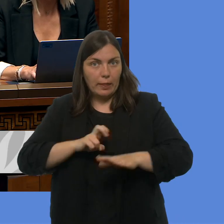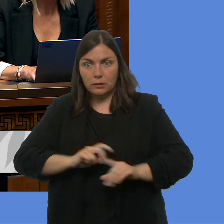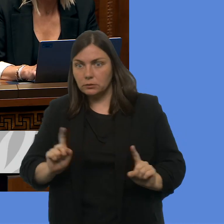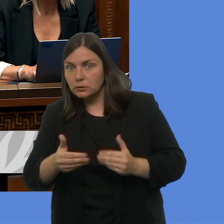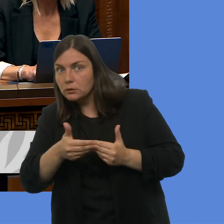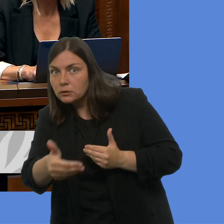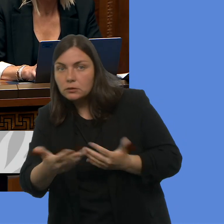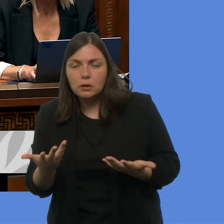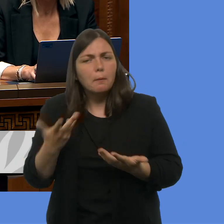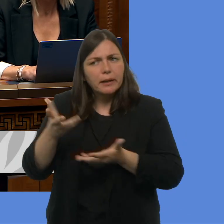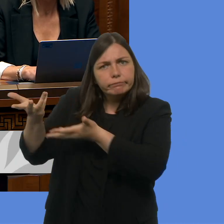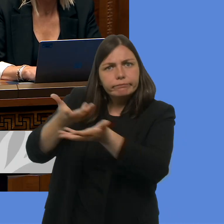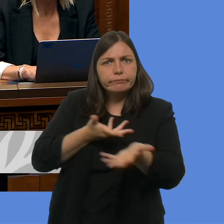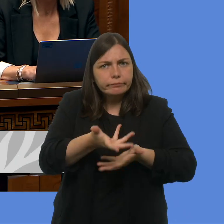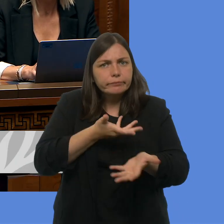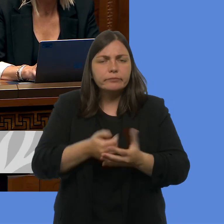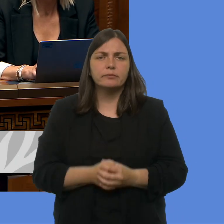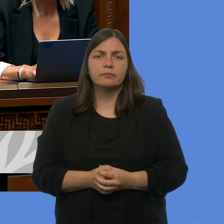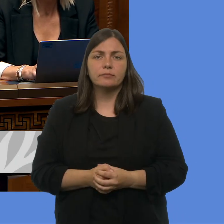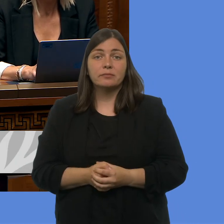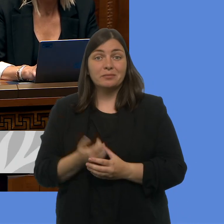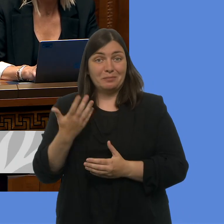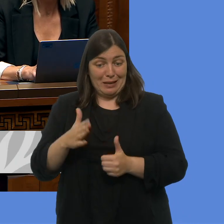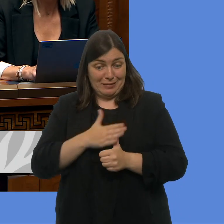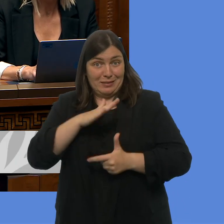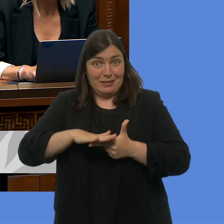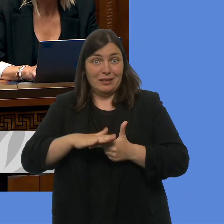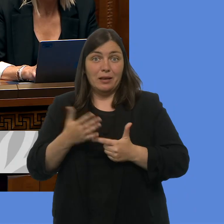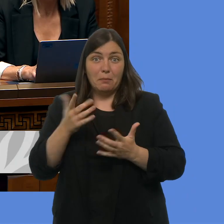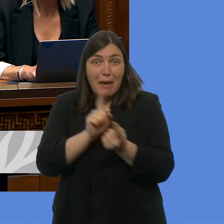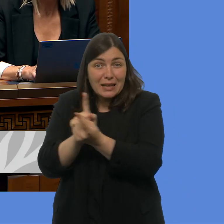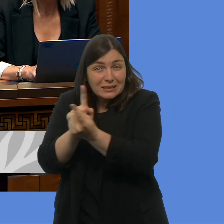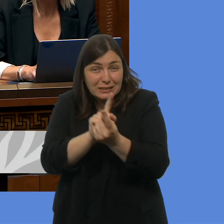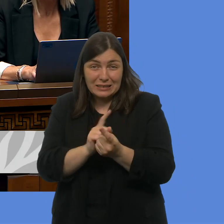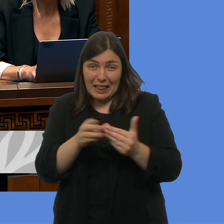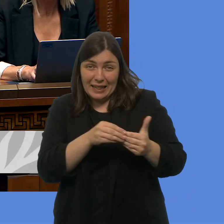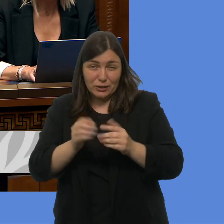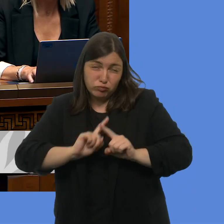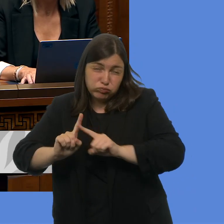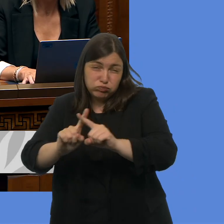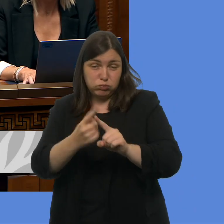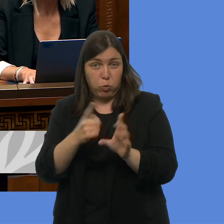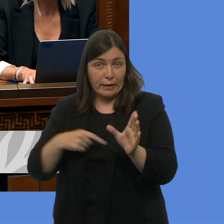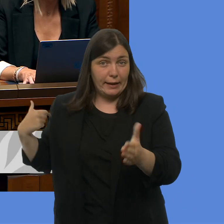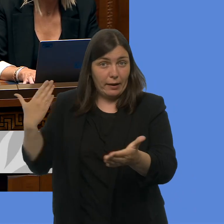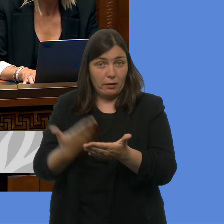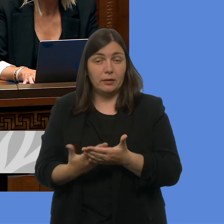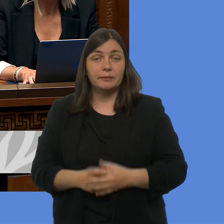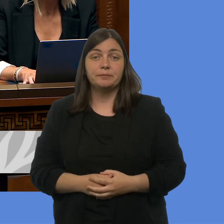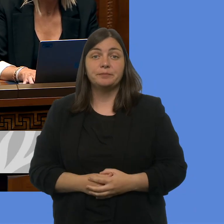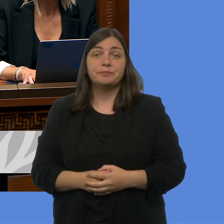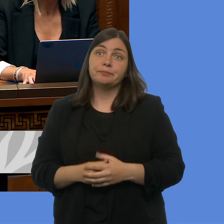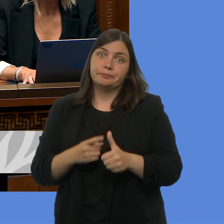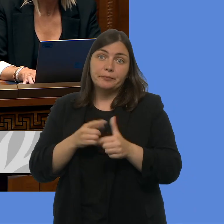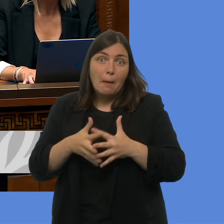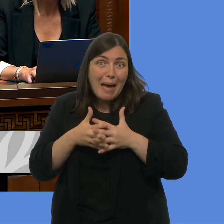year, the Deputy First Minister and I have met with a range of leaders from the world's largest economies, both at home and abroad. The USA, China,